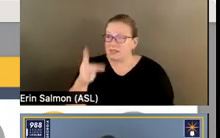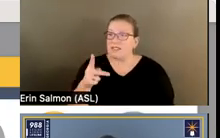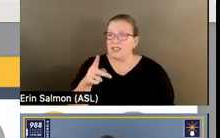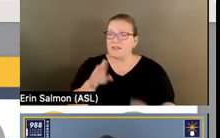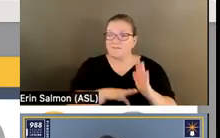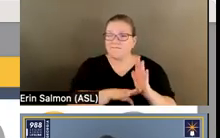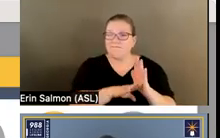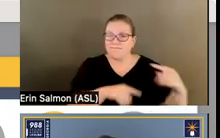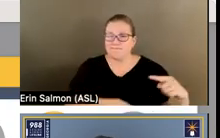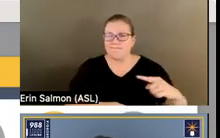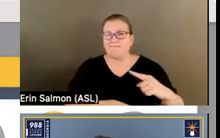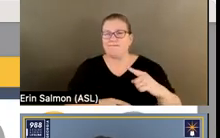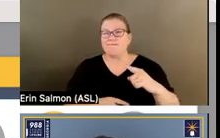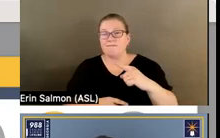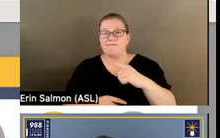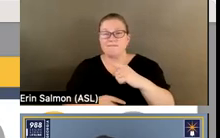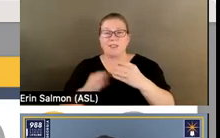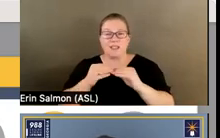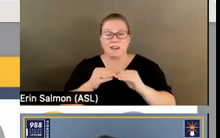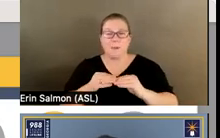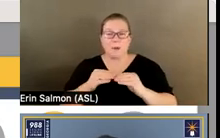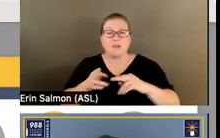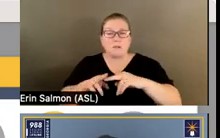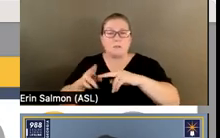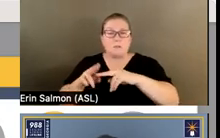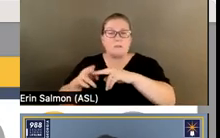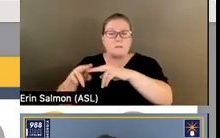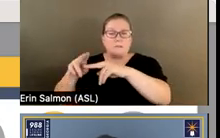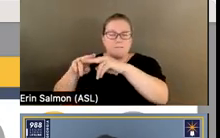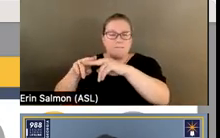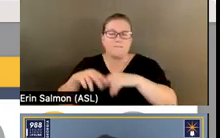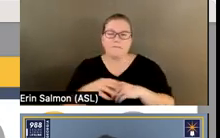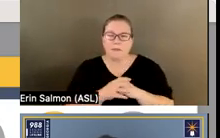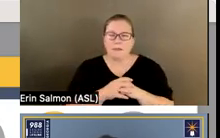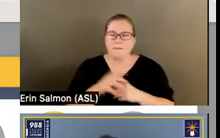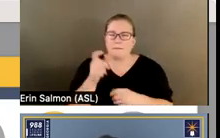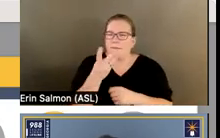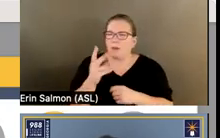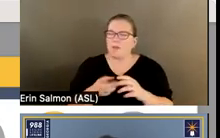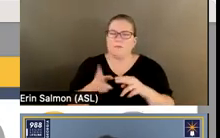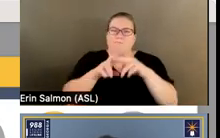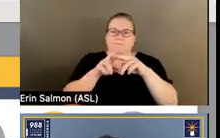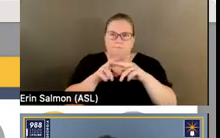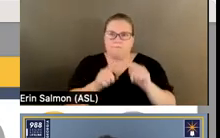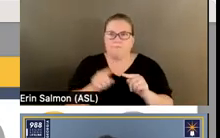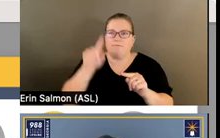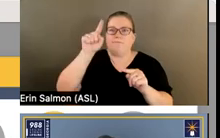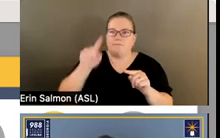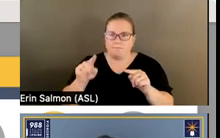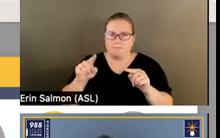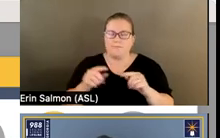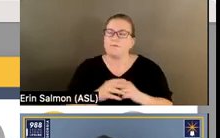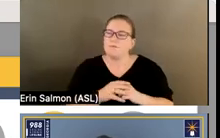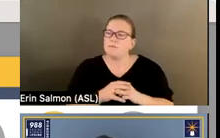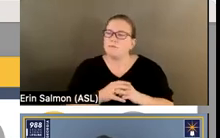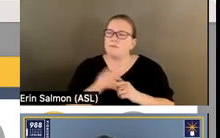increase in response time with some spikes at particular times. What we've seen is